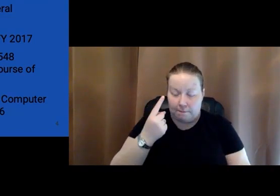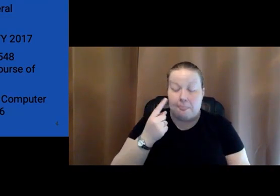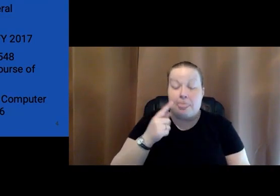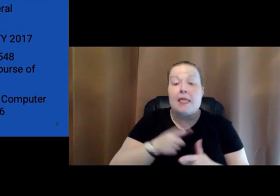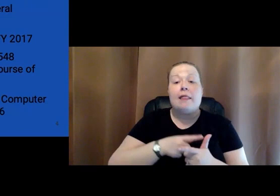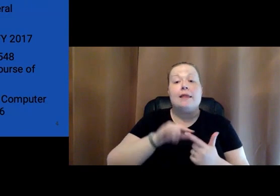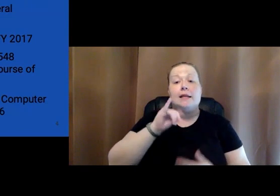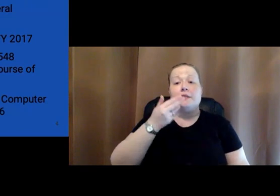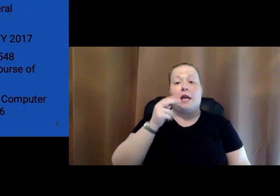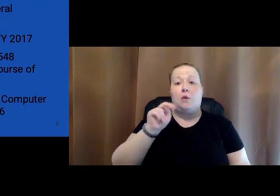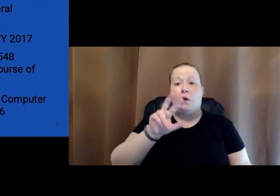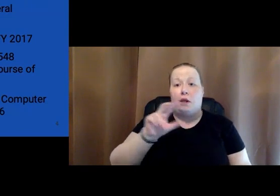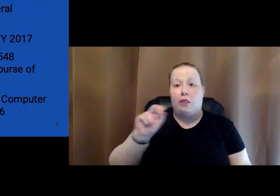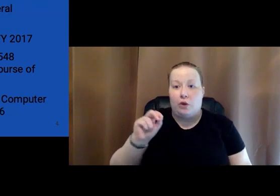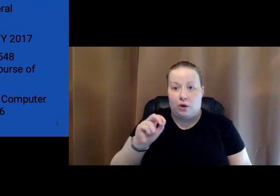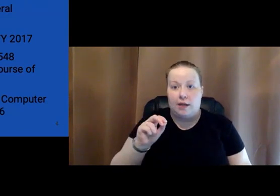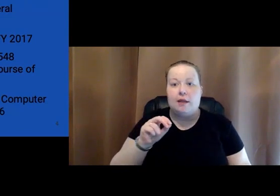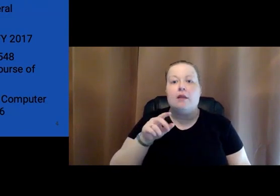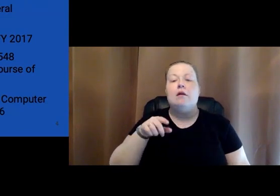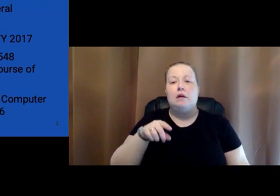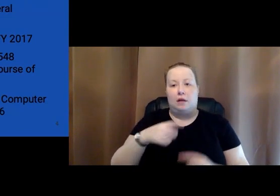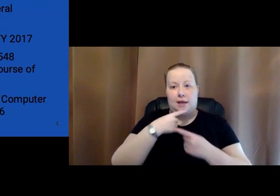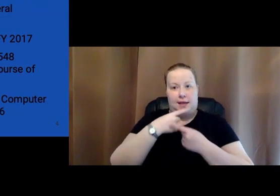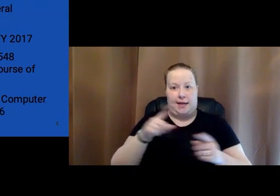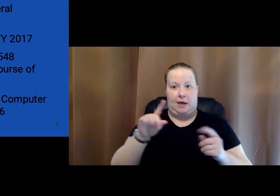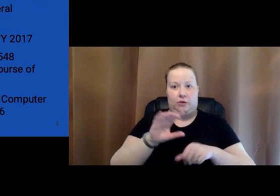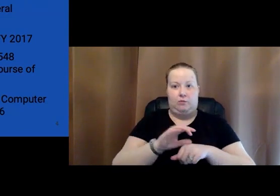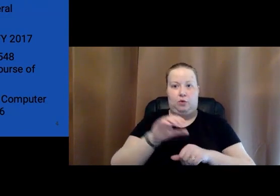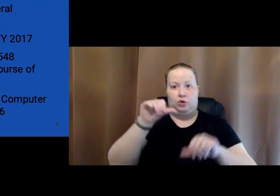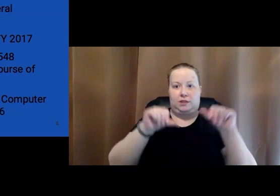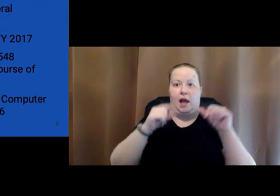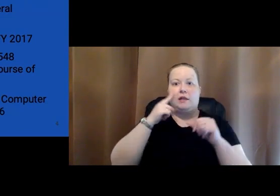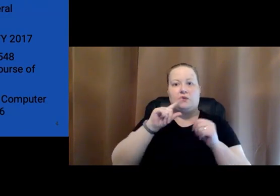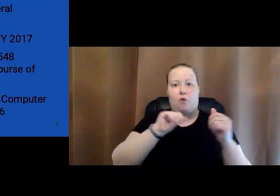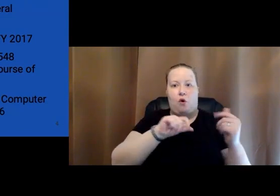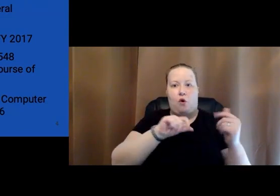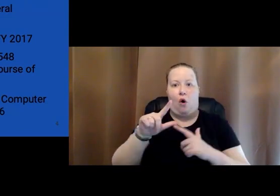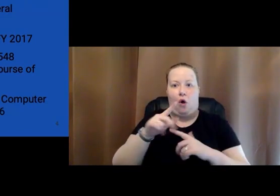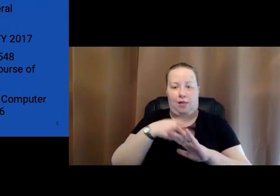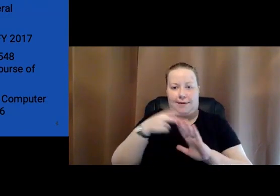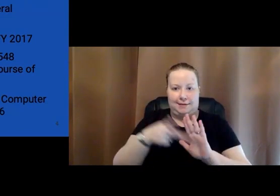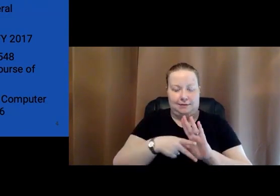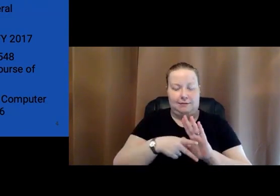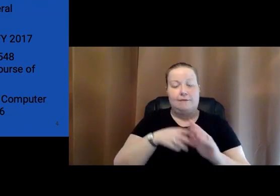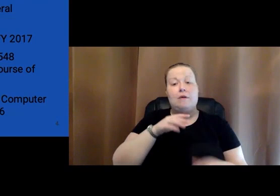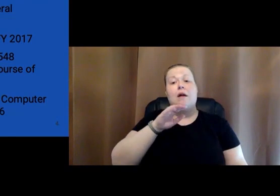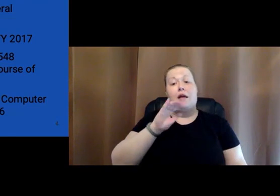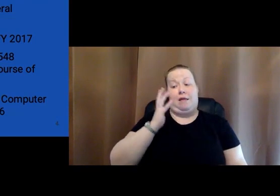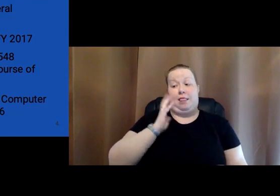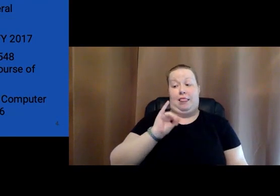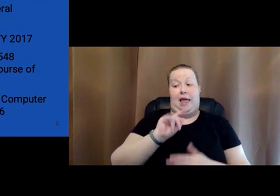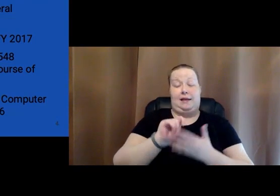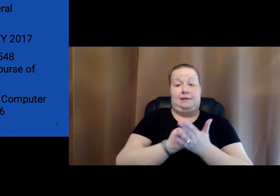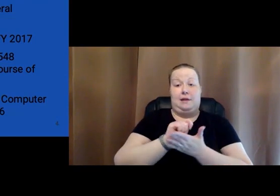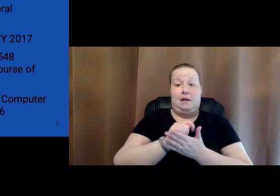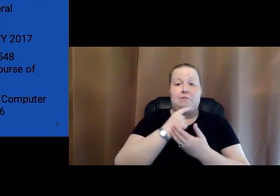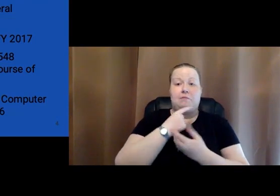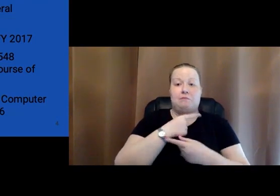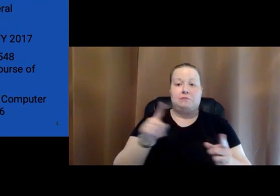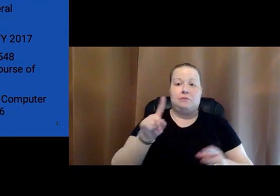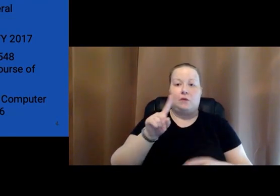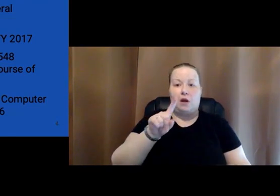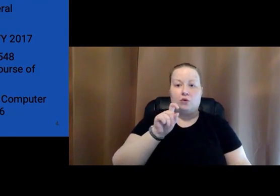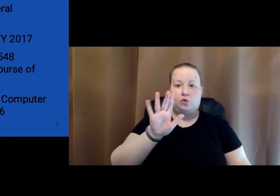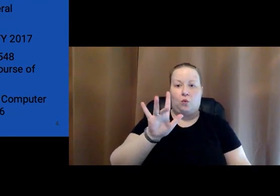January 30th, they announced the Computer Science for All initiative, and at that time announced $125 million of